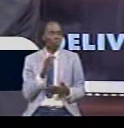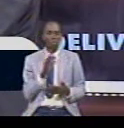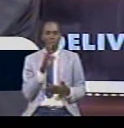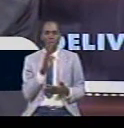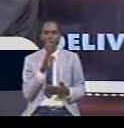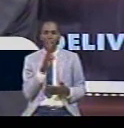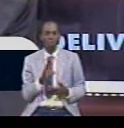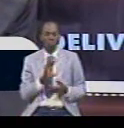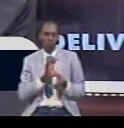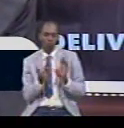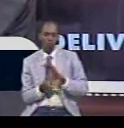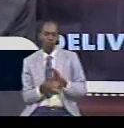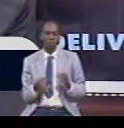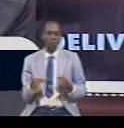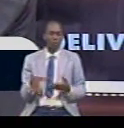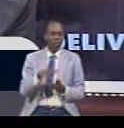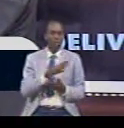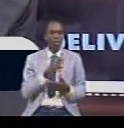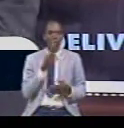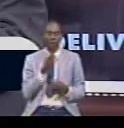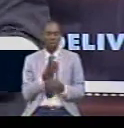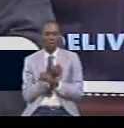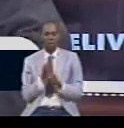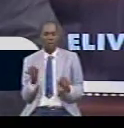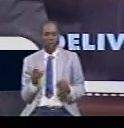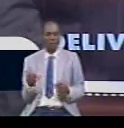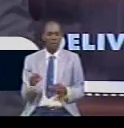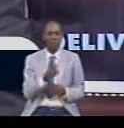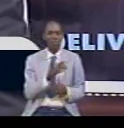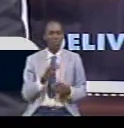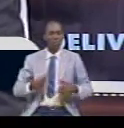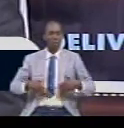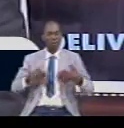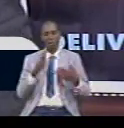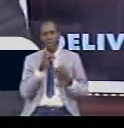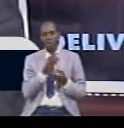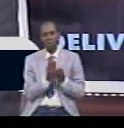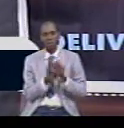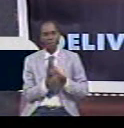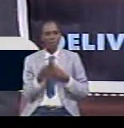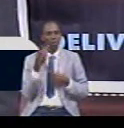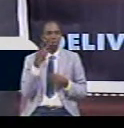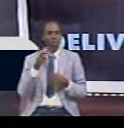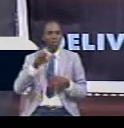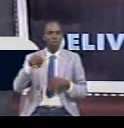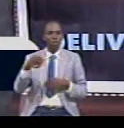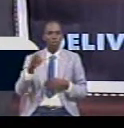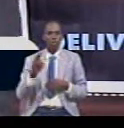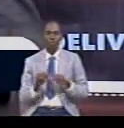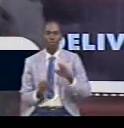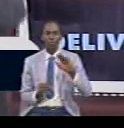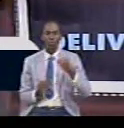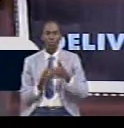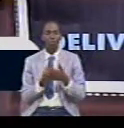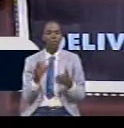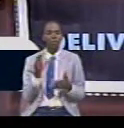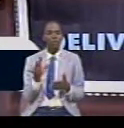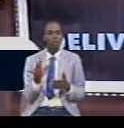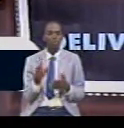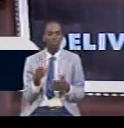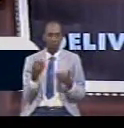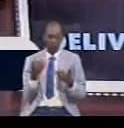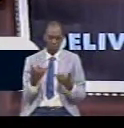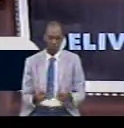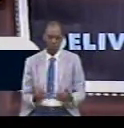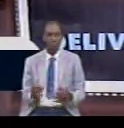lives have turned around. These ones, their lives have changed. And it says in chapter 15, verse 3, it says, now ye are